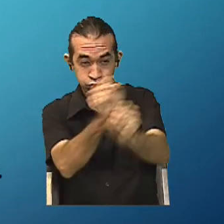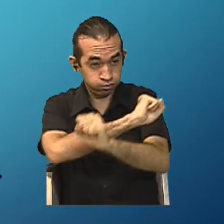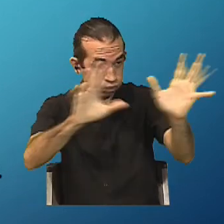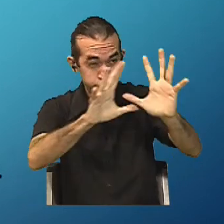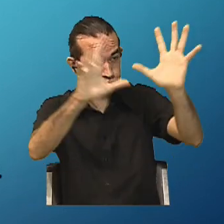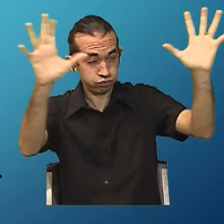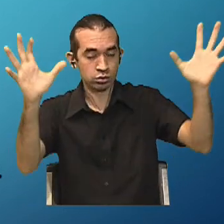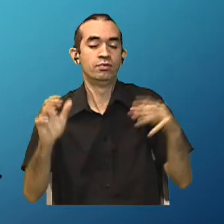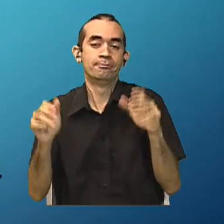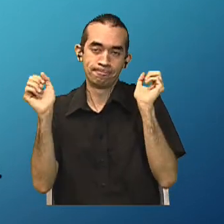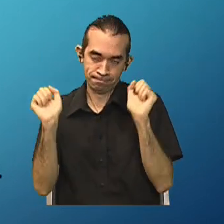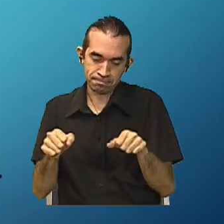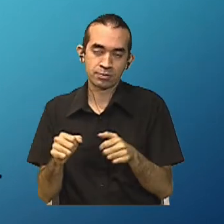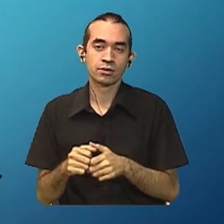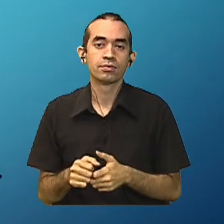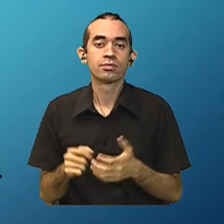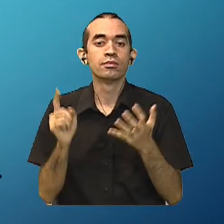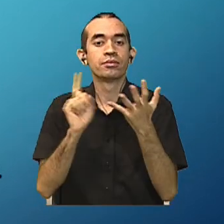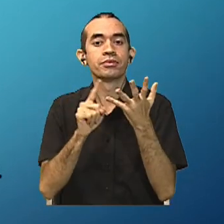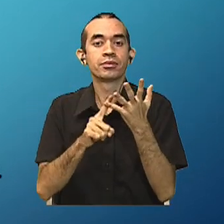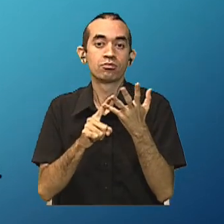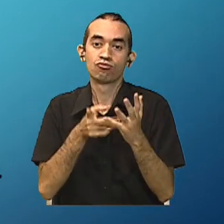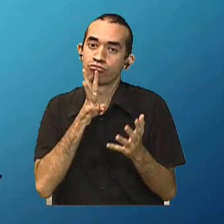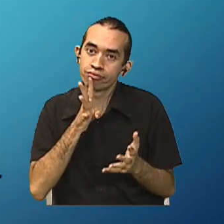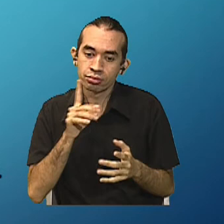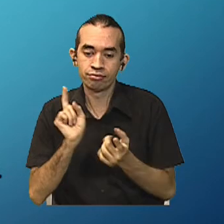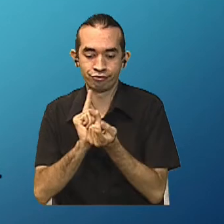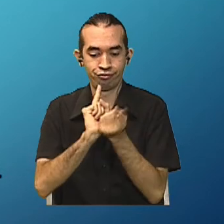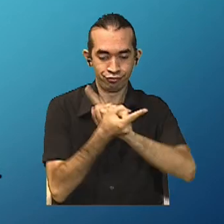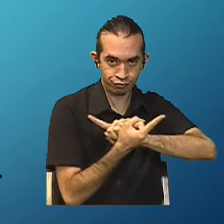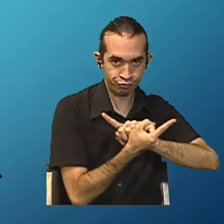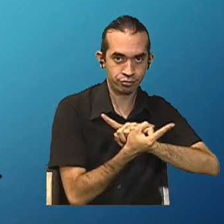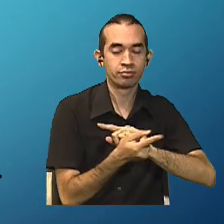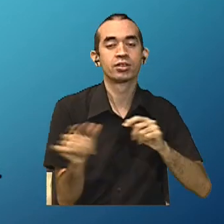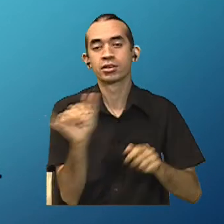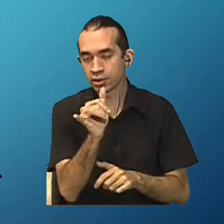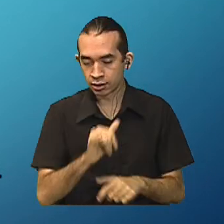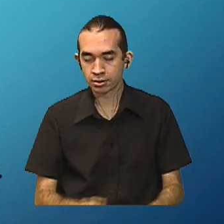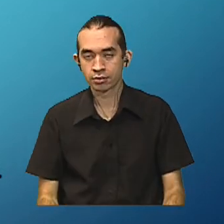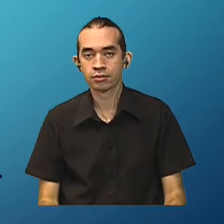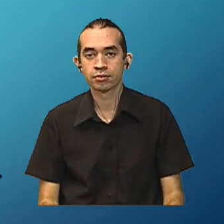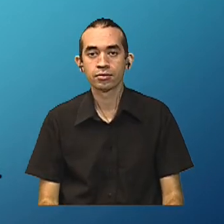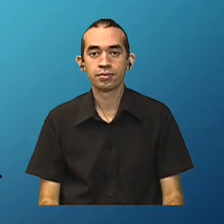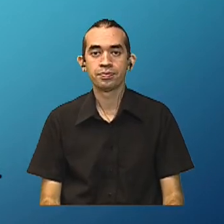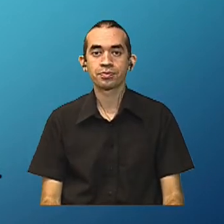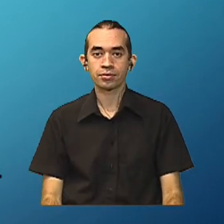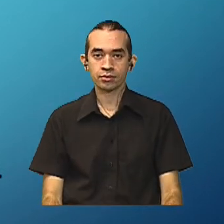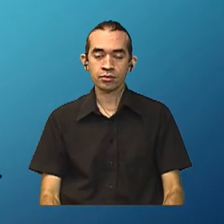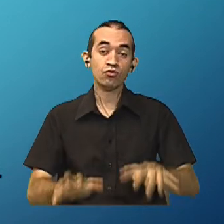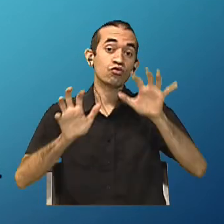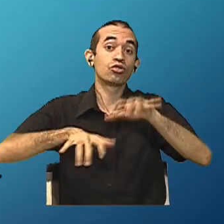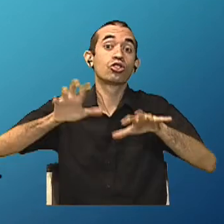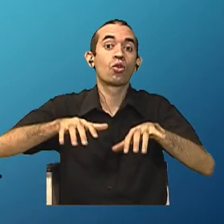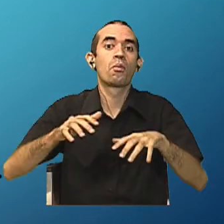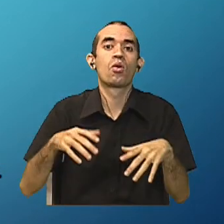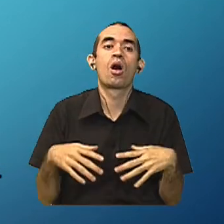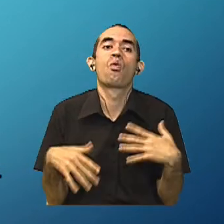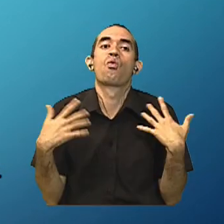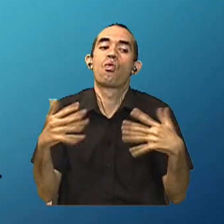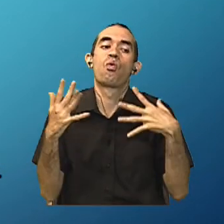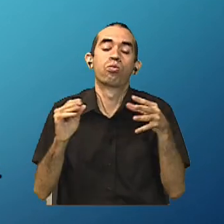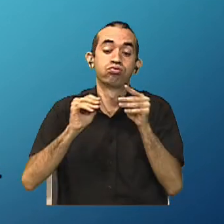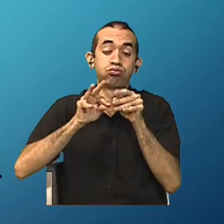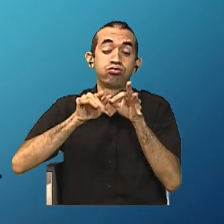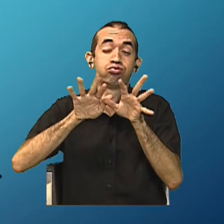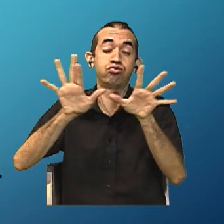speak and make translations from one language to another. Computers are becoming more and more